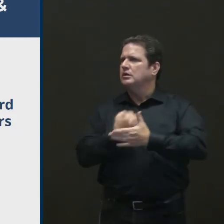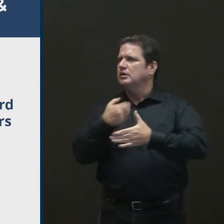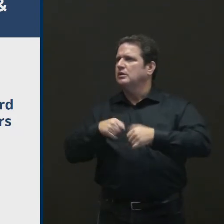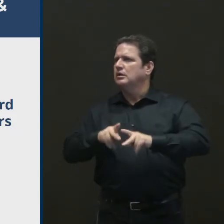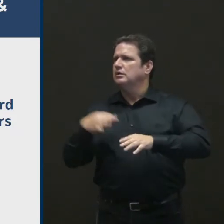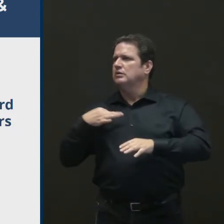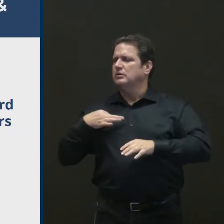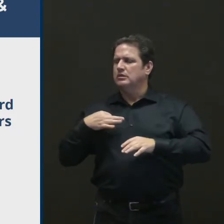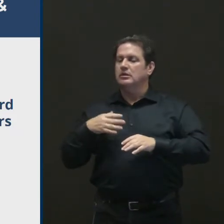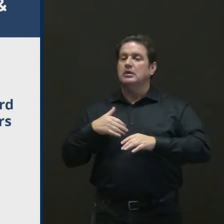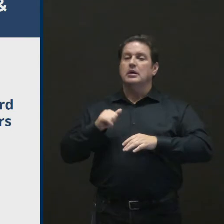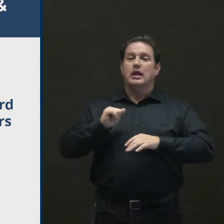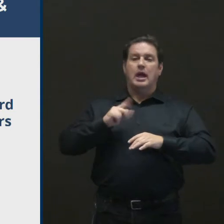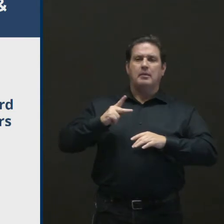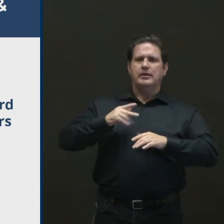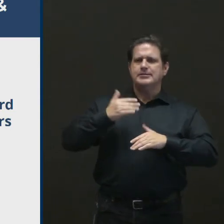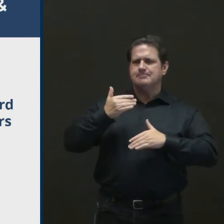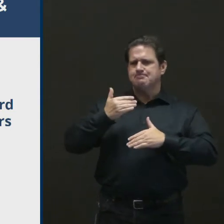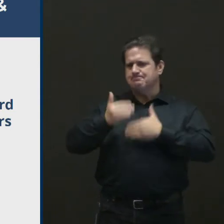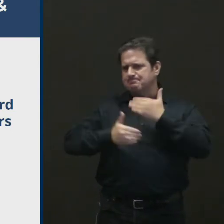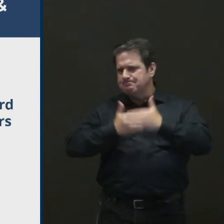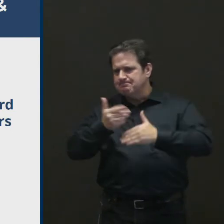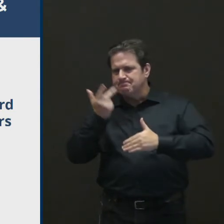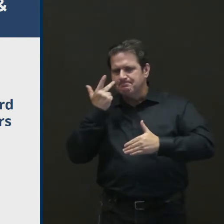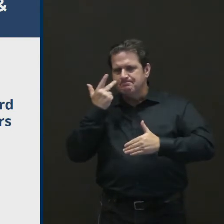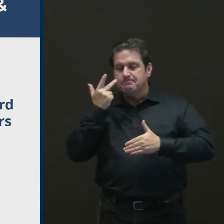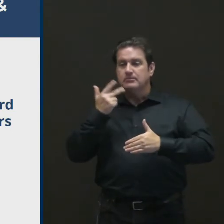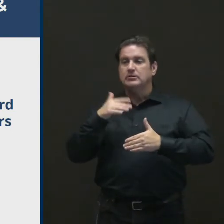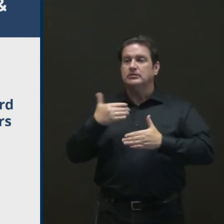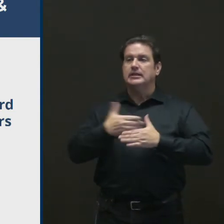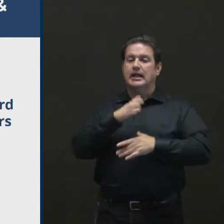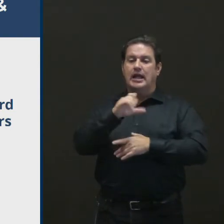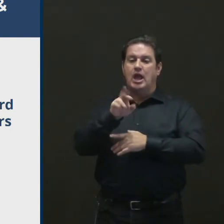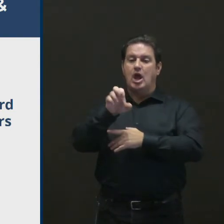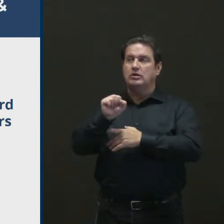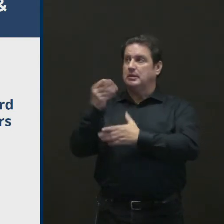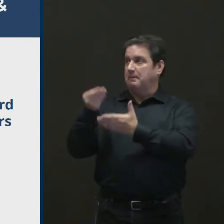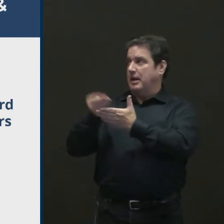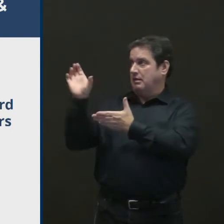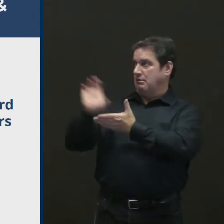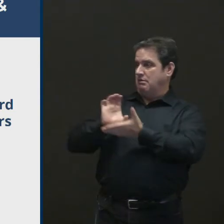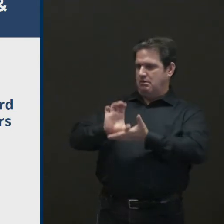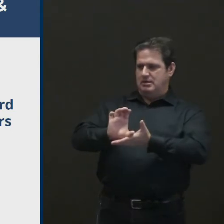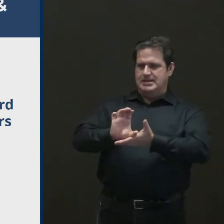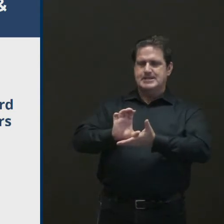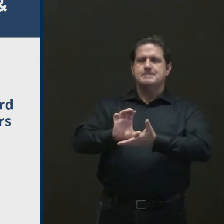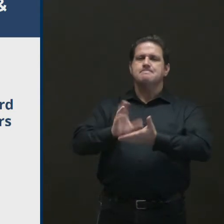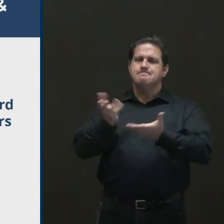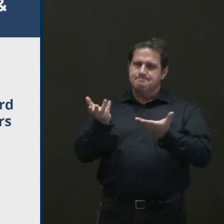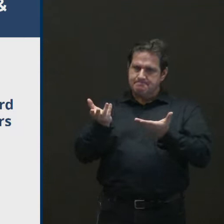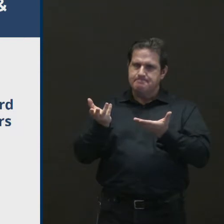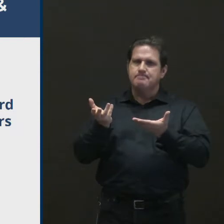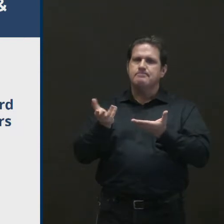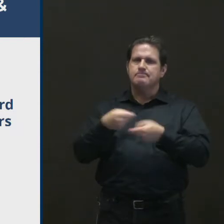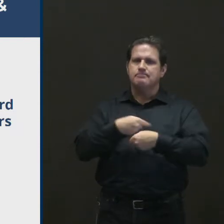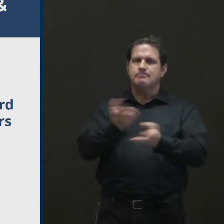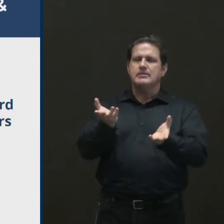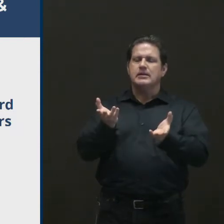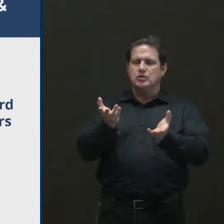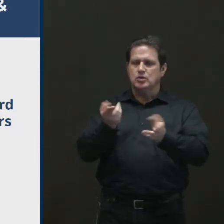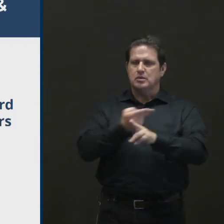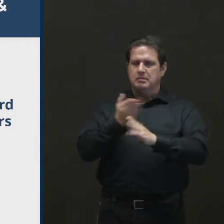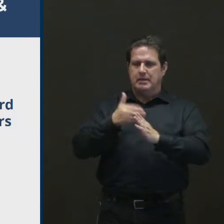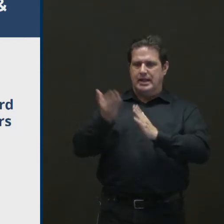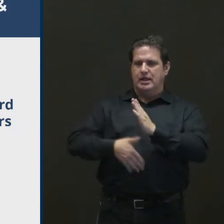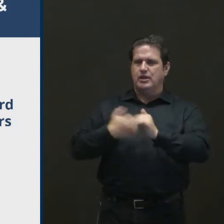Applications are going to be reviewed on a rolling basis, but again, since these are CARES Act dollars, we have to get these dollars out of the door by the